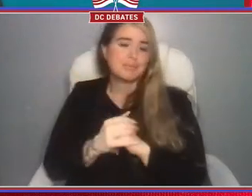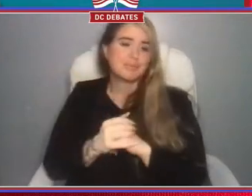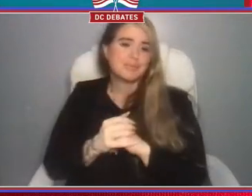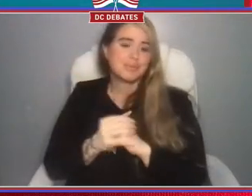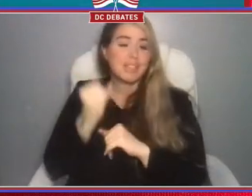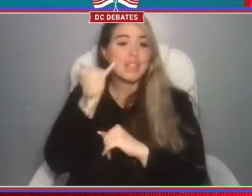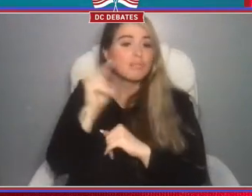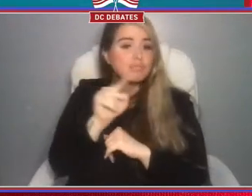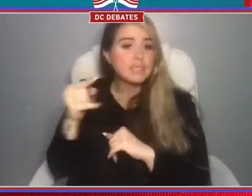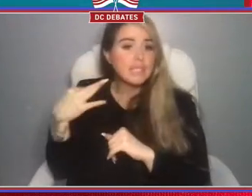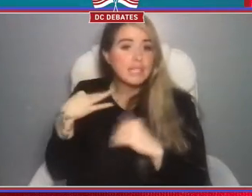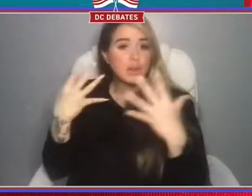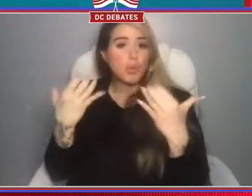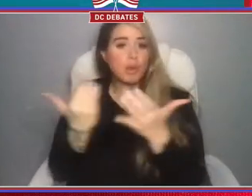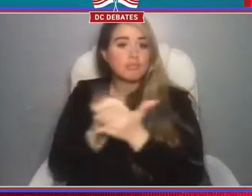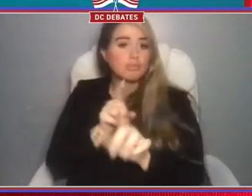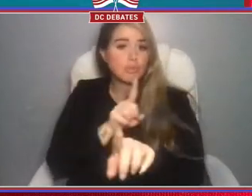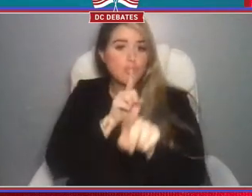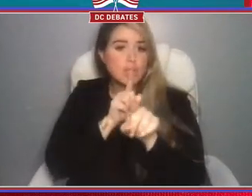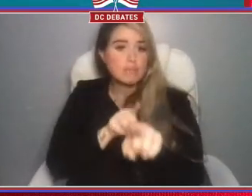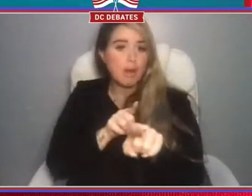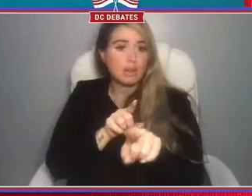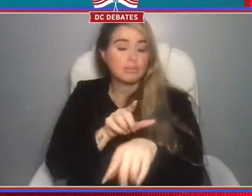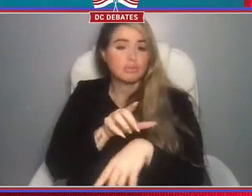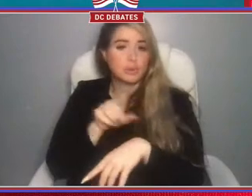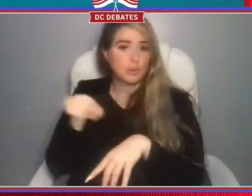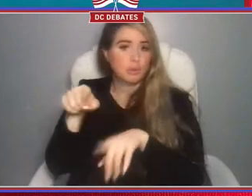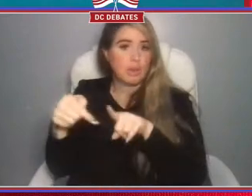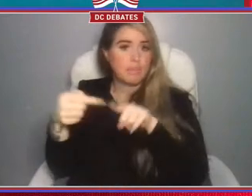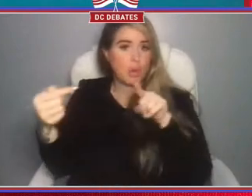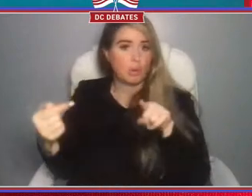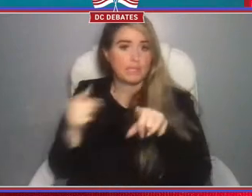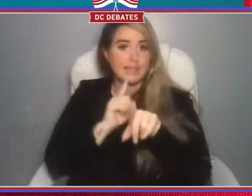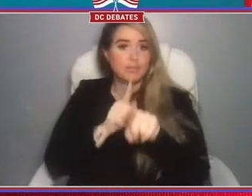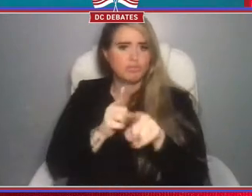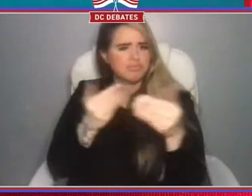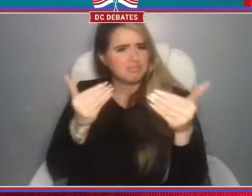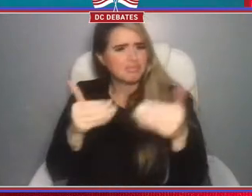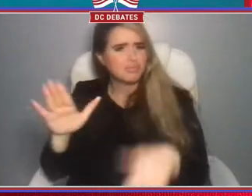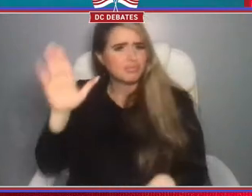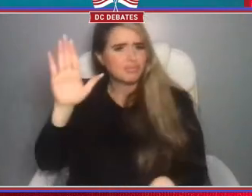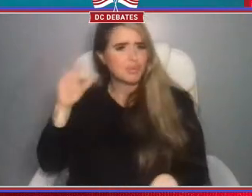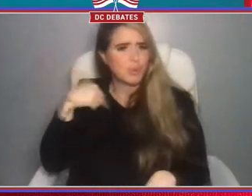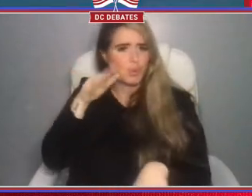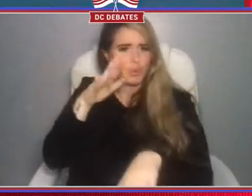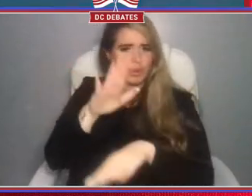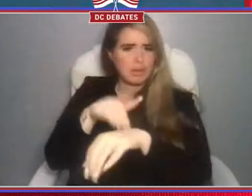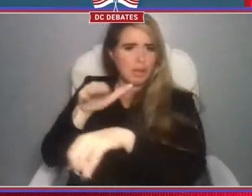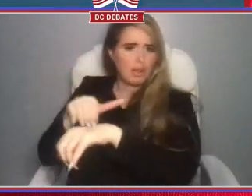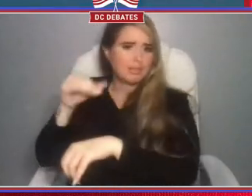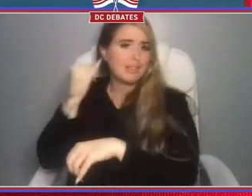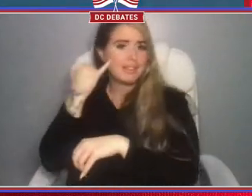respond to an opponent's answer, raise your hand and we will be sure to call on you as time permits.